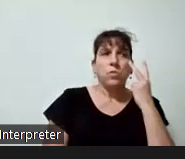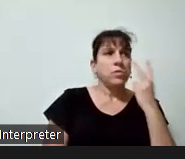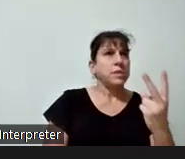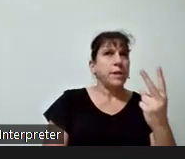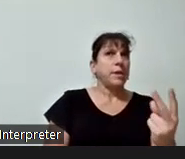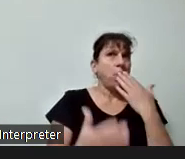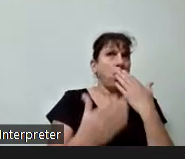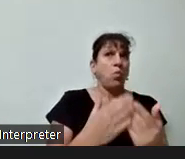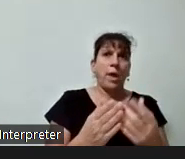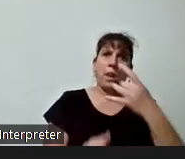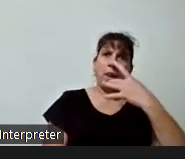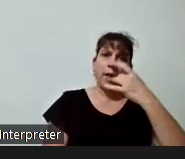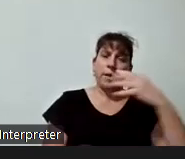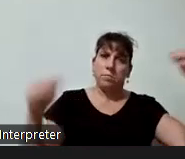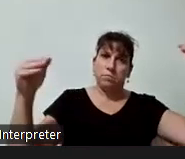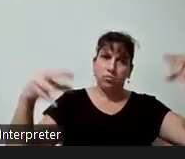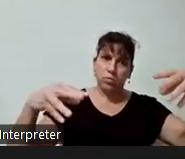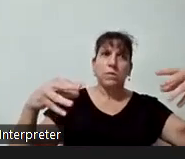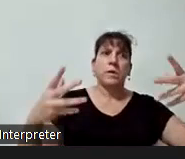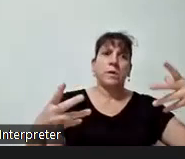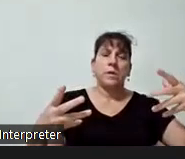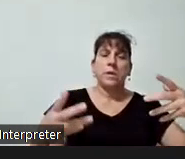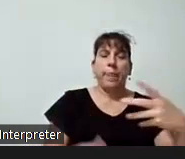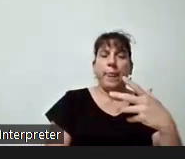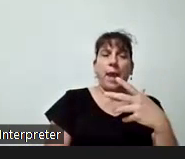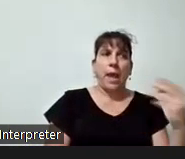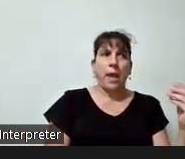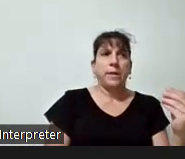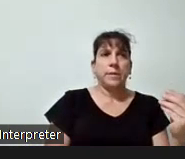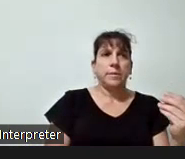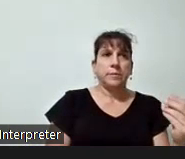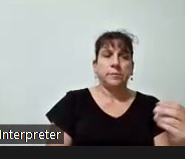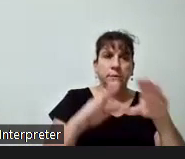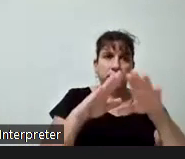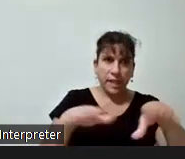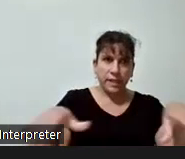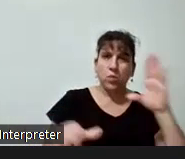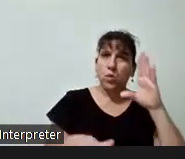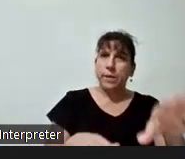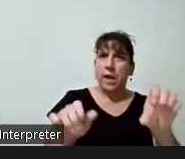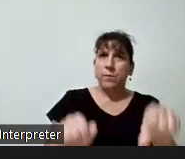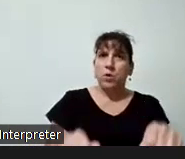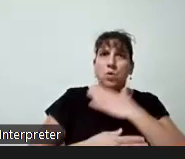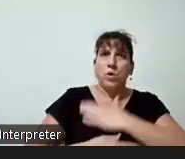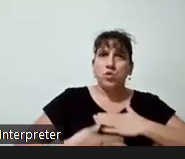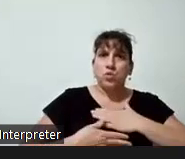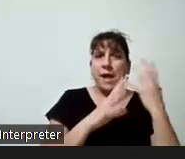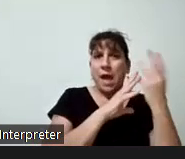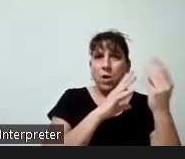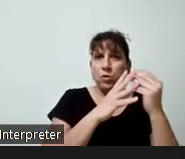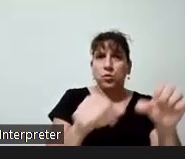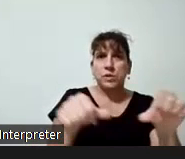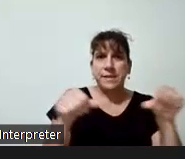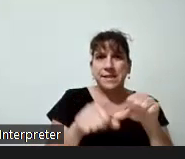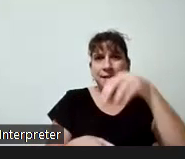lit the spaces are, and kids will be able to enjoy outdoor spaces,